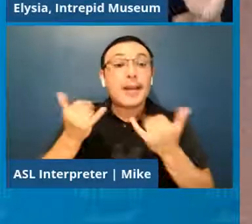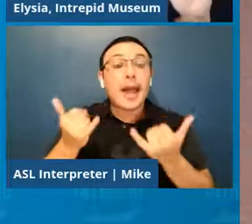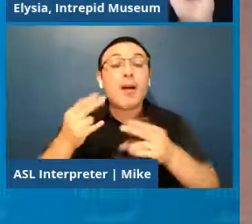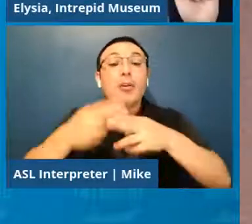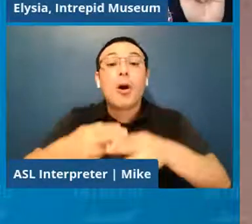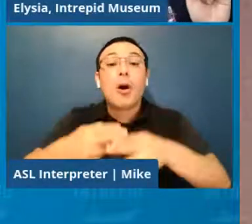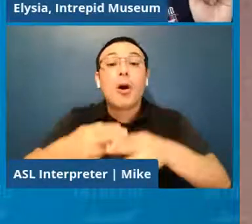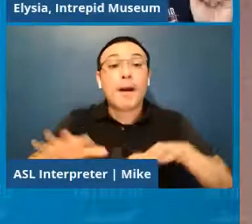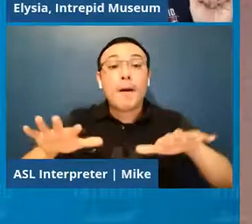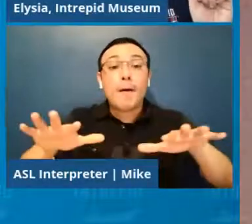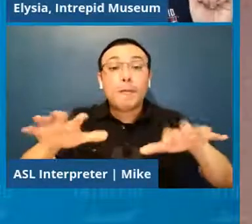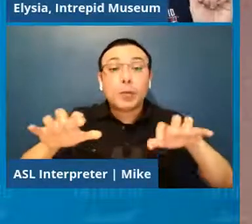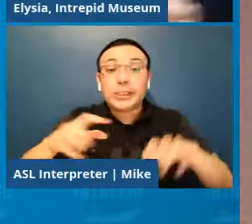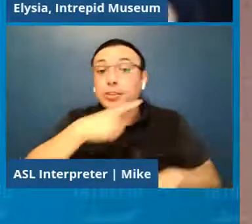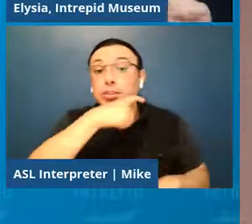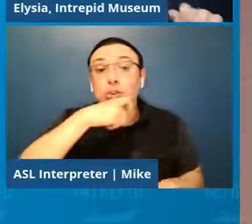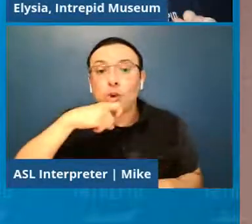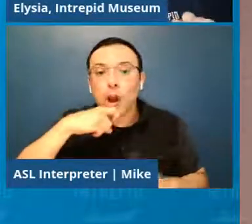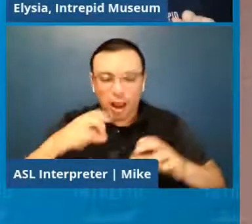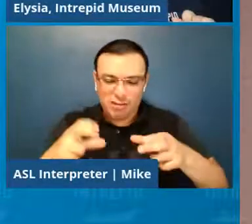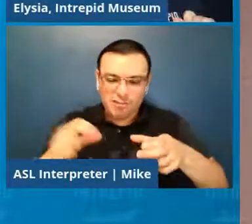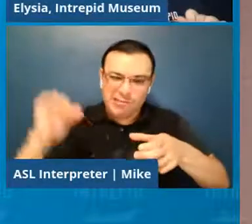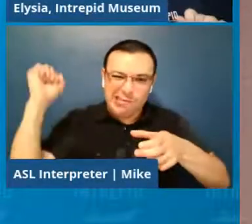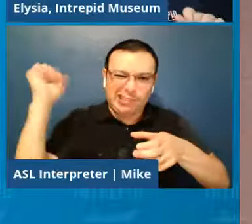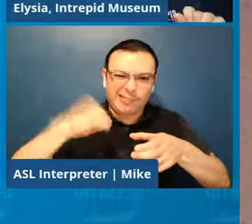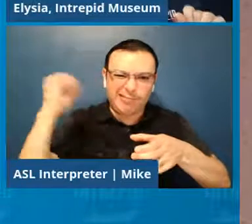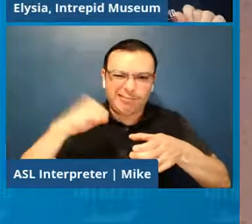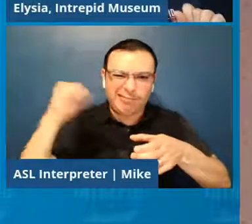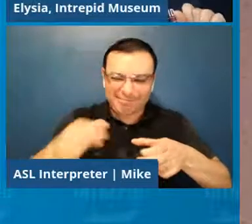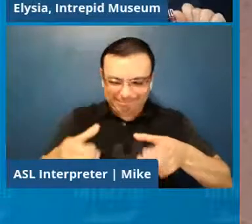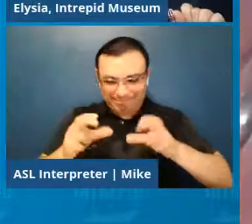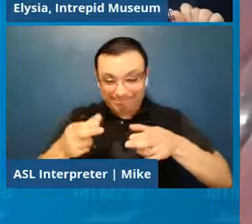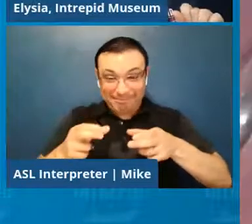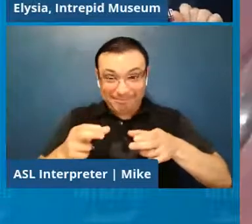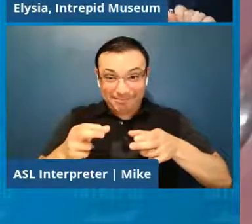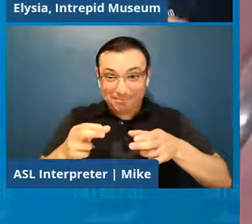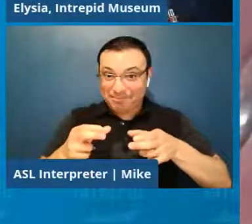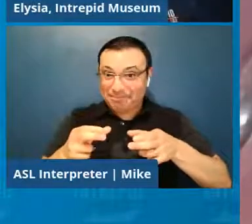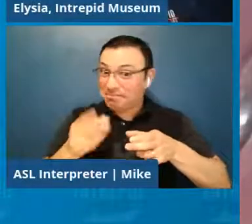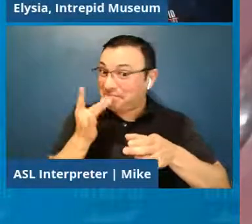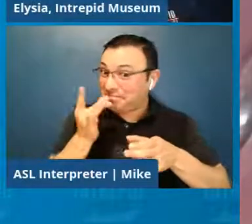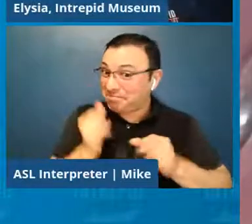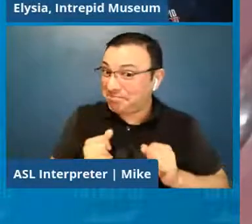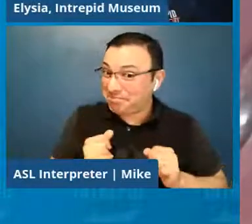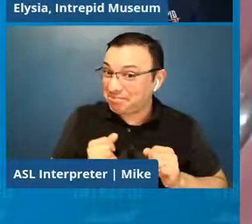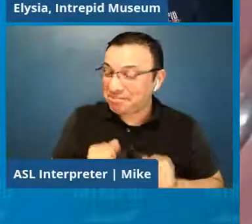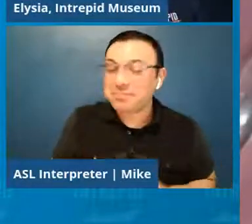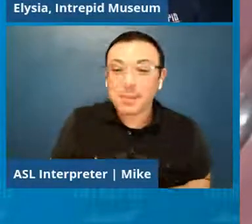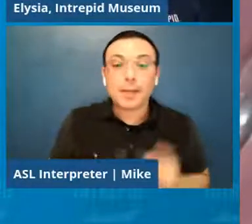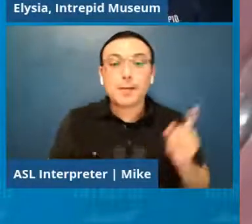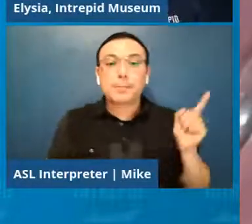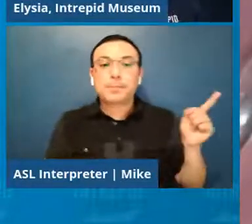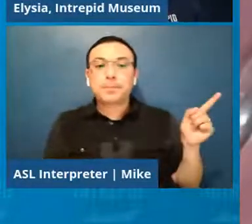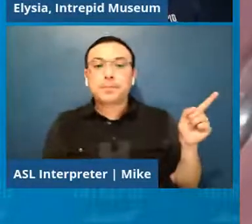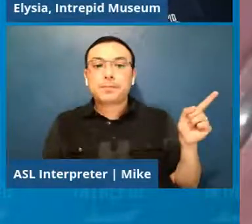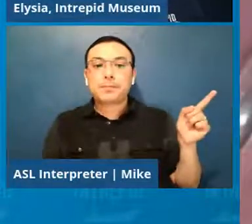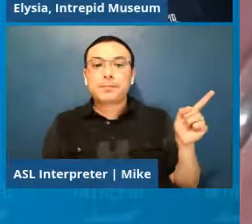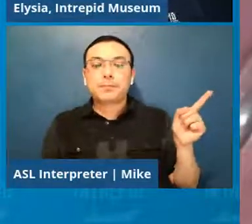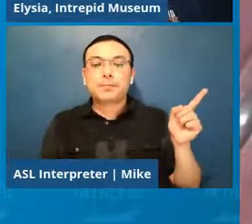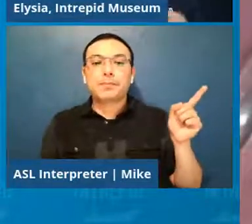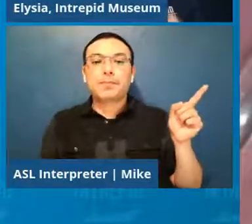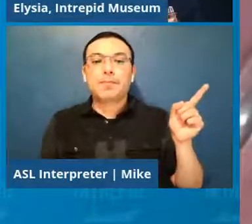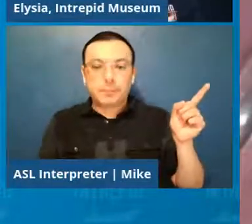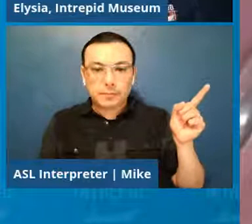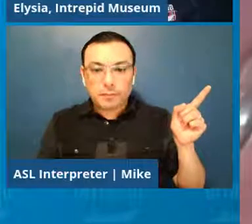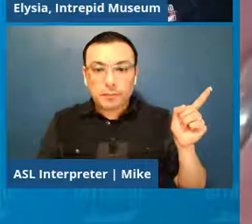log. Delicious. Now, this photo actually shows the mechanism for connecting a water